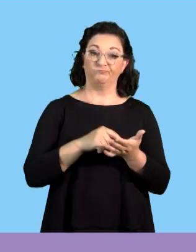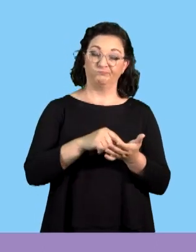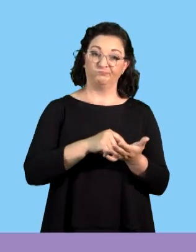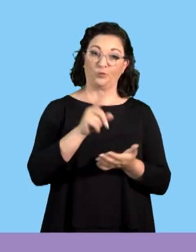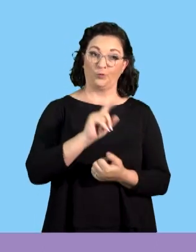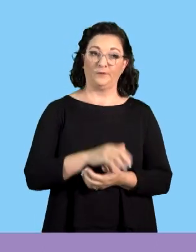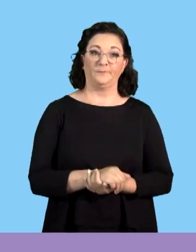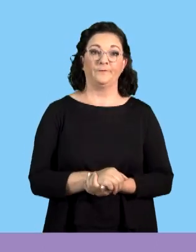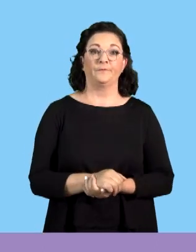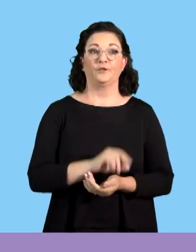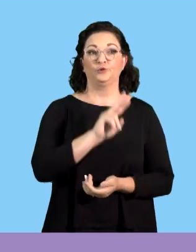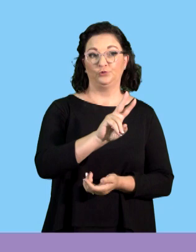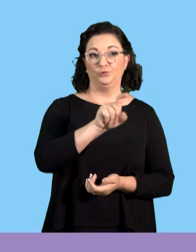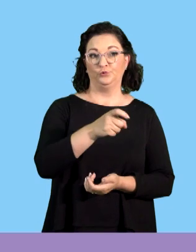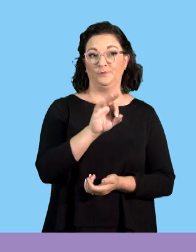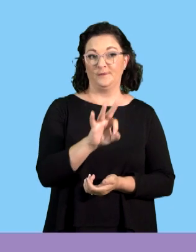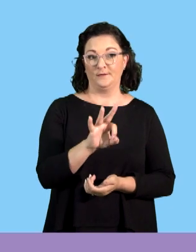Calculate